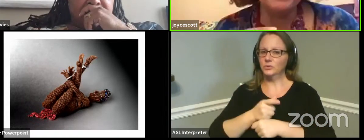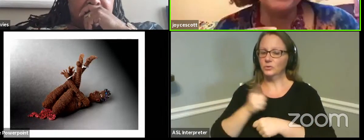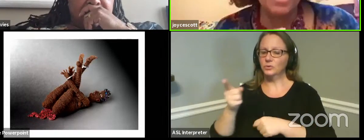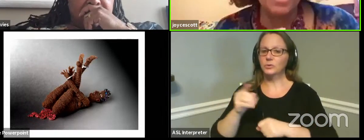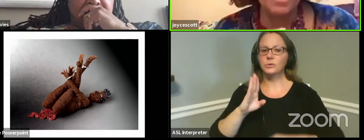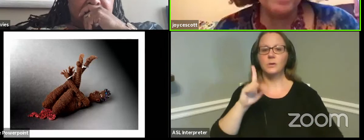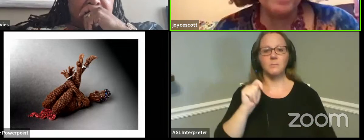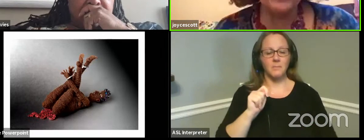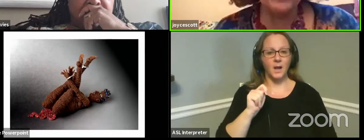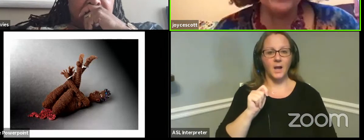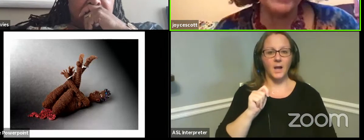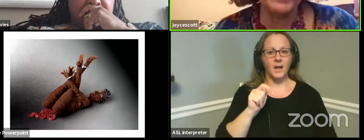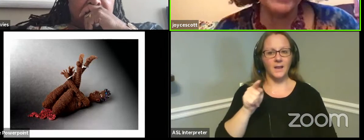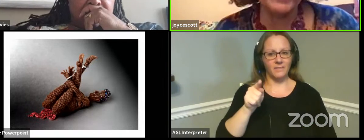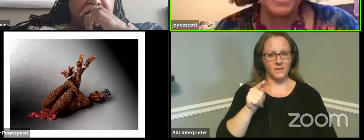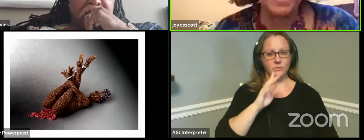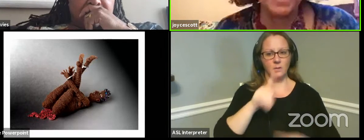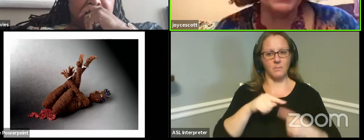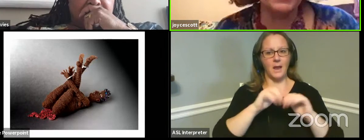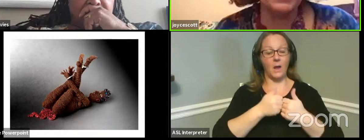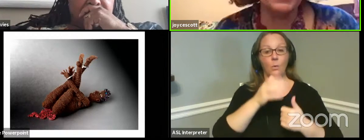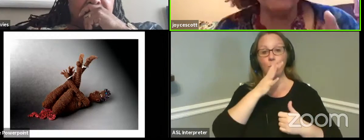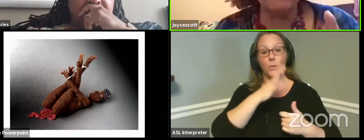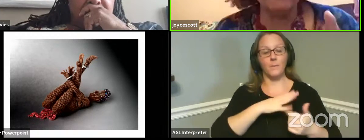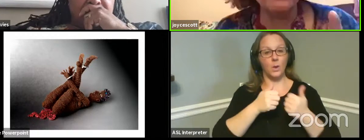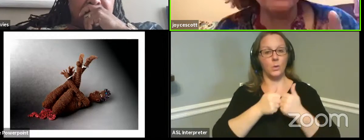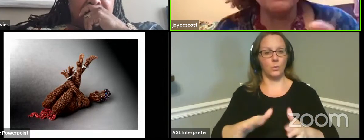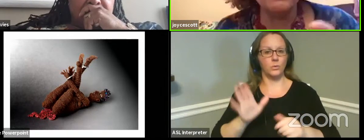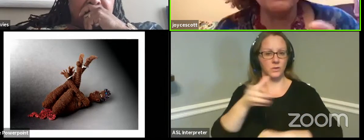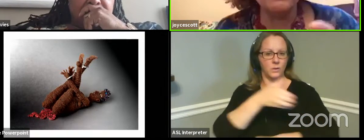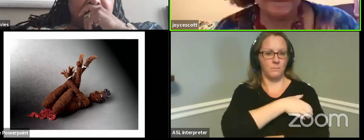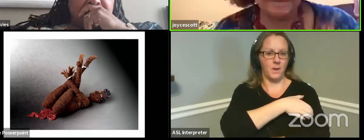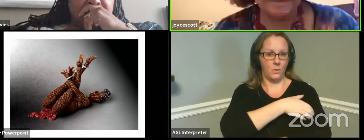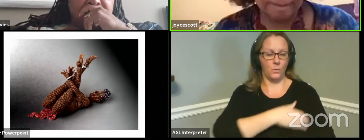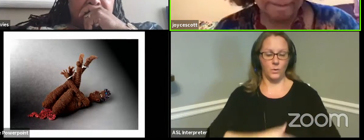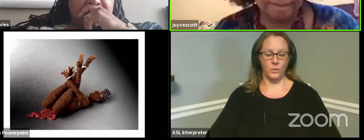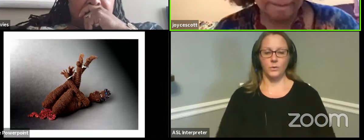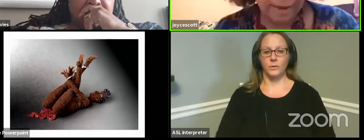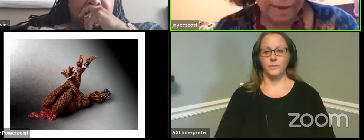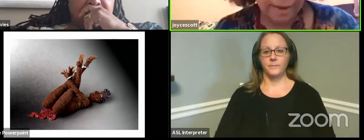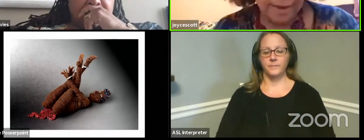It's about how women lose their power. This is from